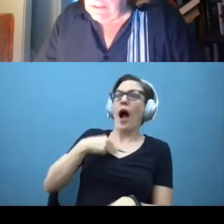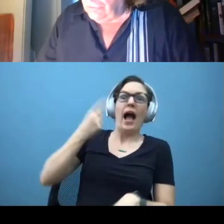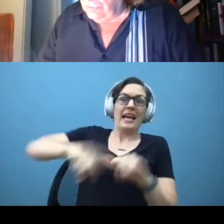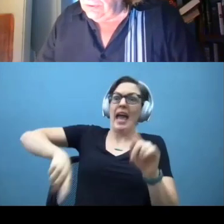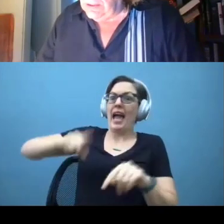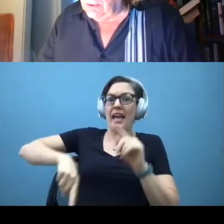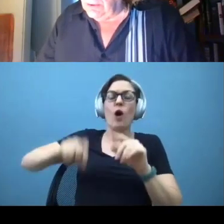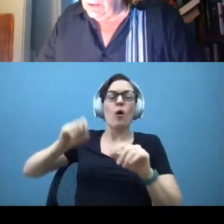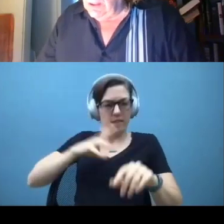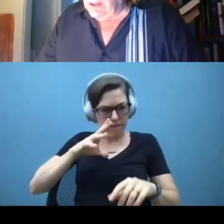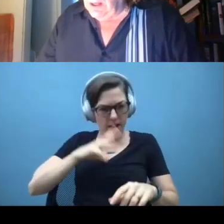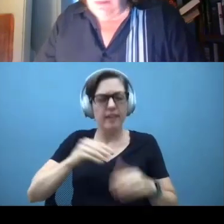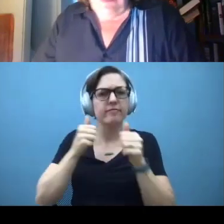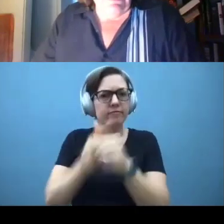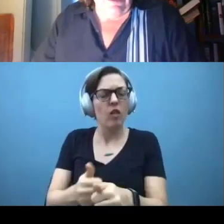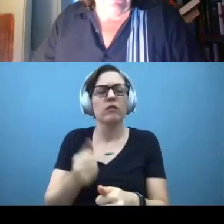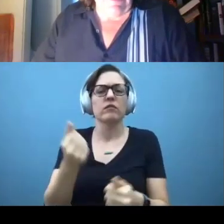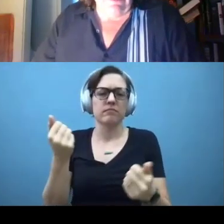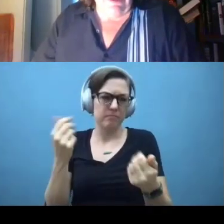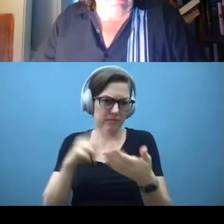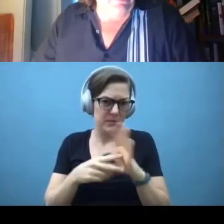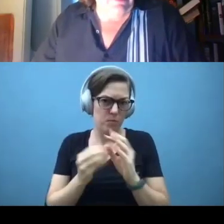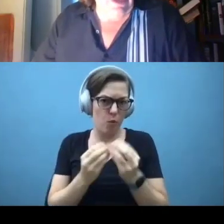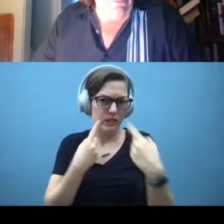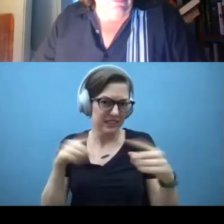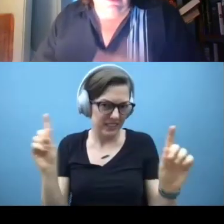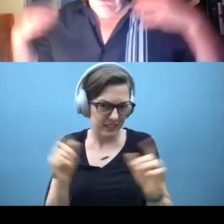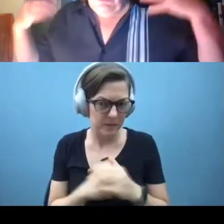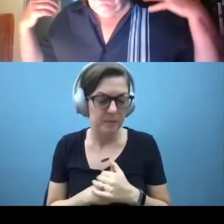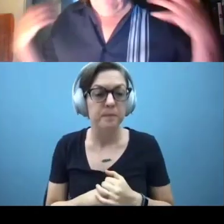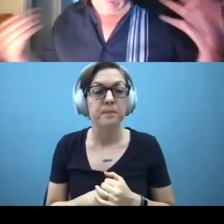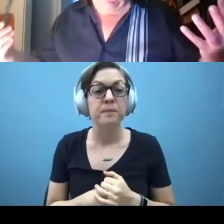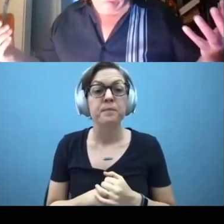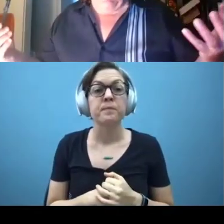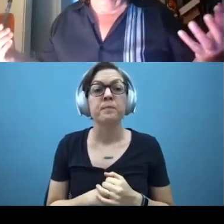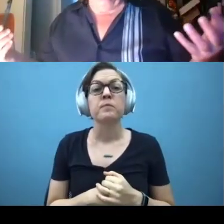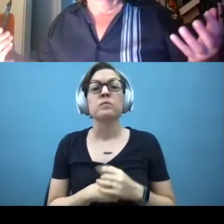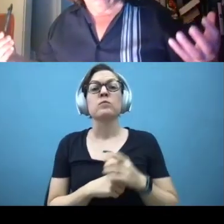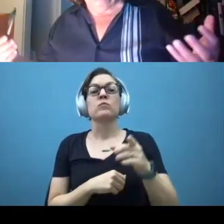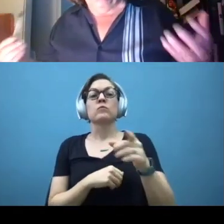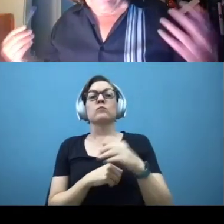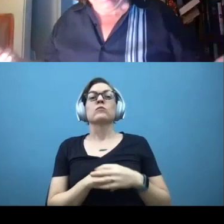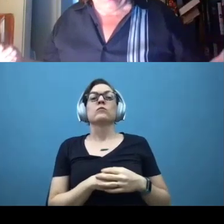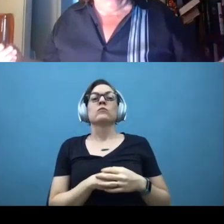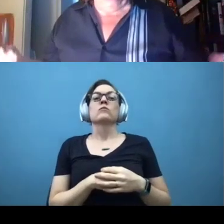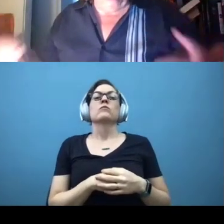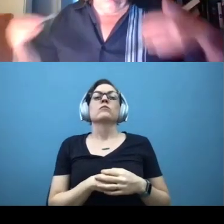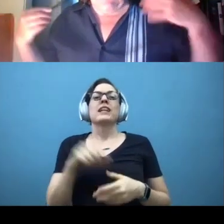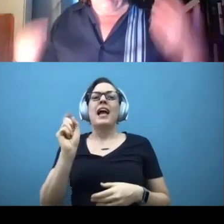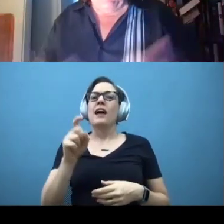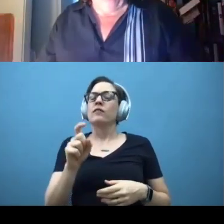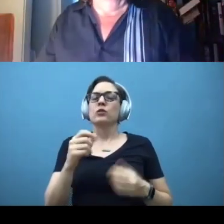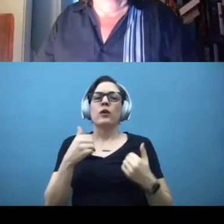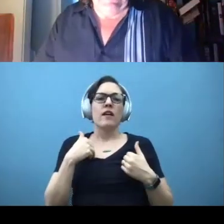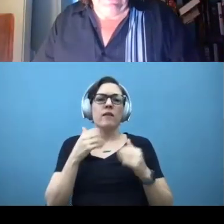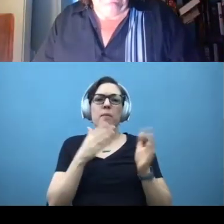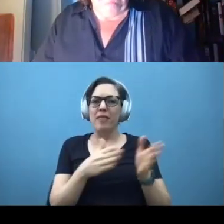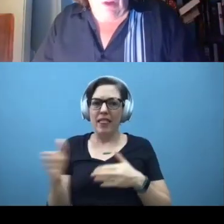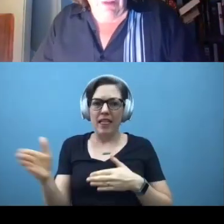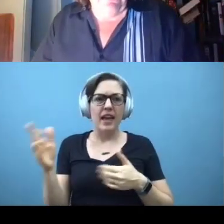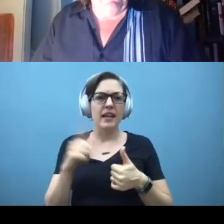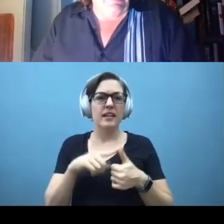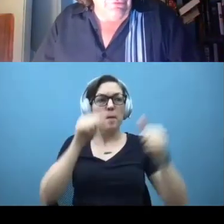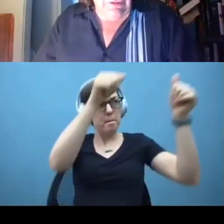bolded issues here talks about, they've got to have a plan. They've got to post the plan